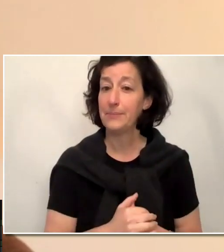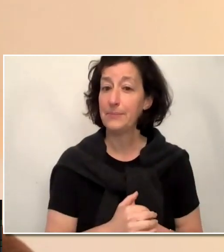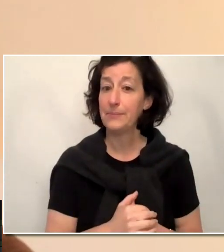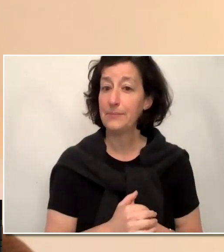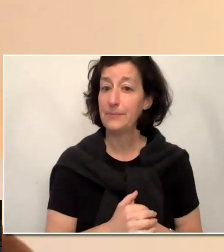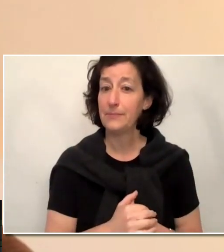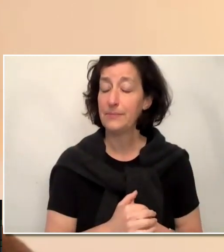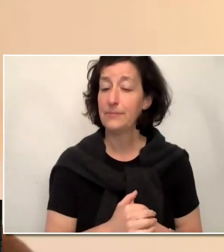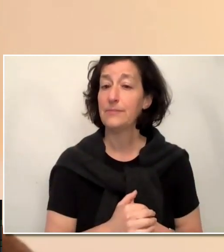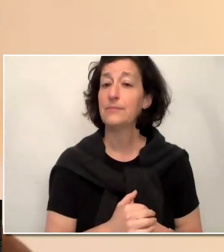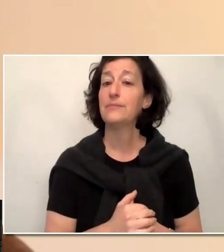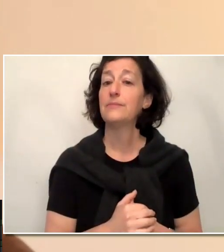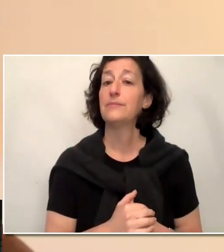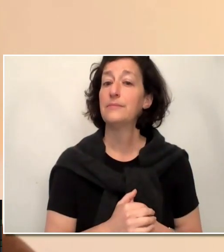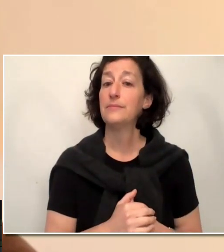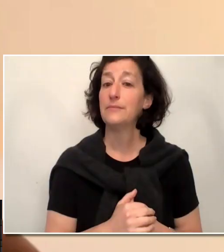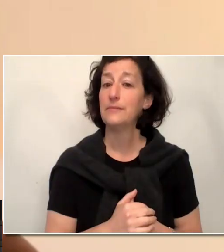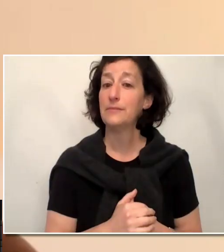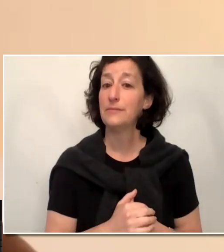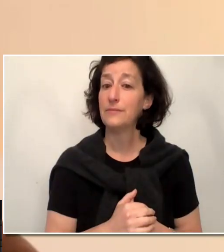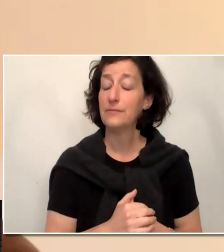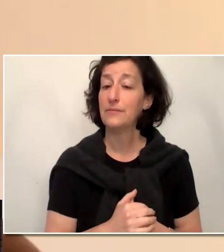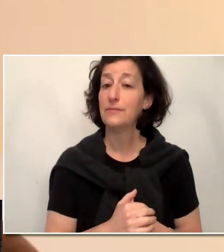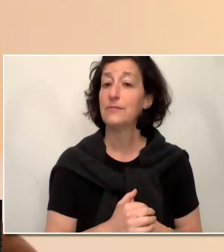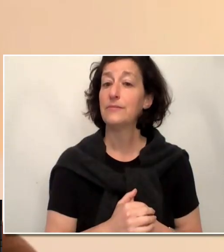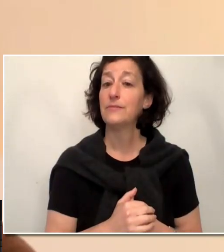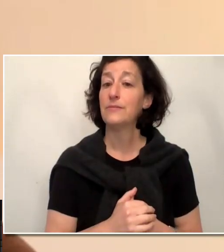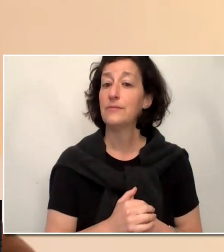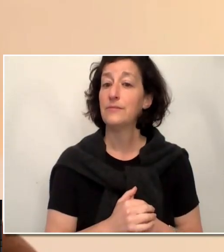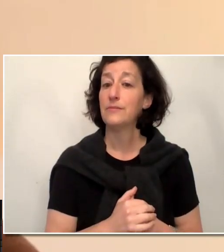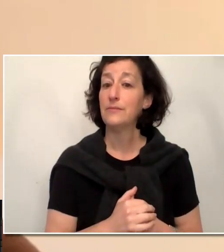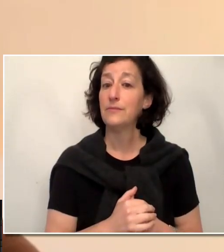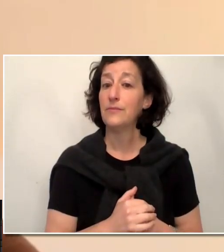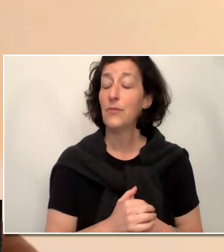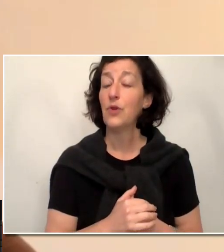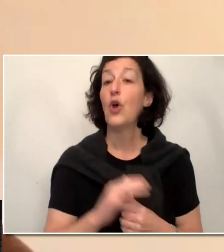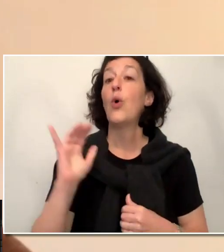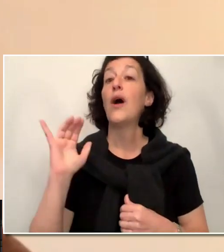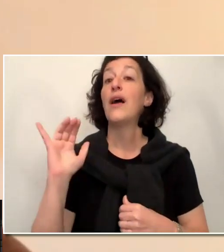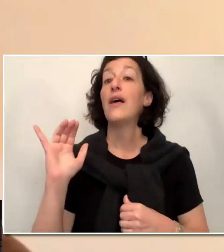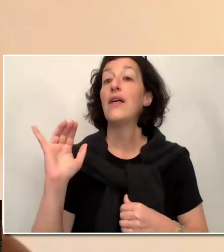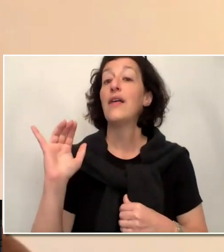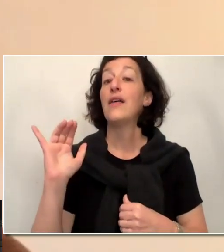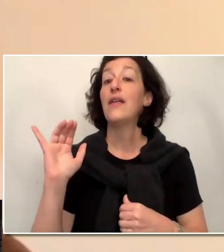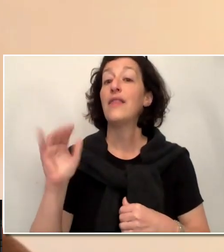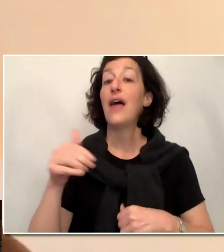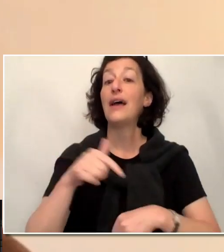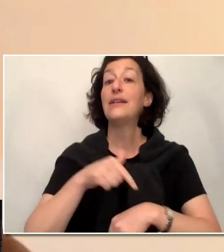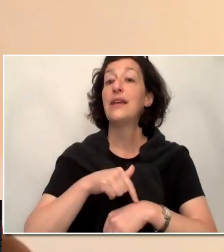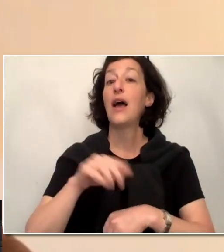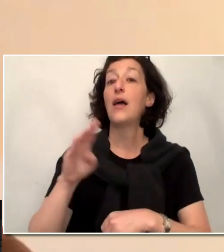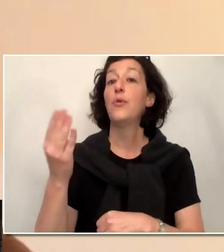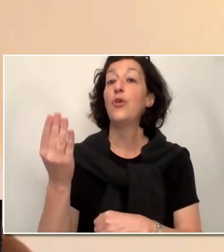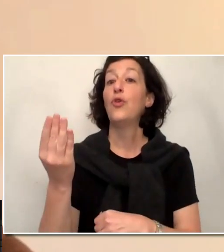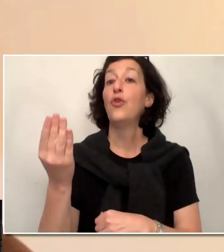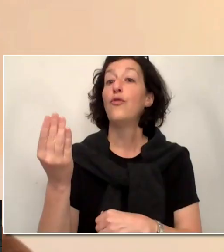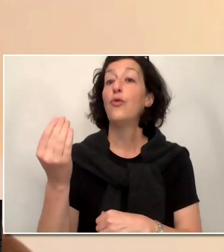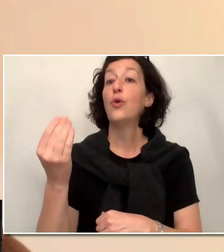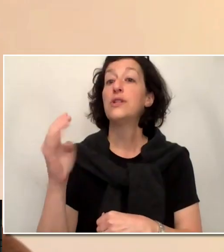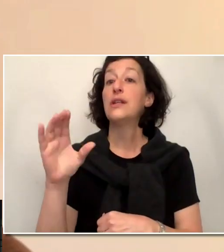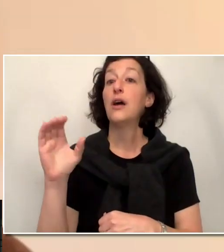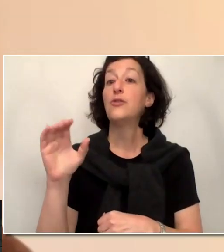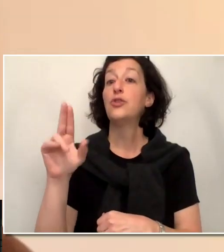14 will be 1400 UTC, and it's going to be in partnership with